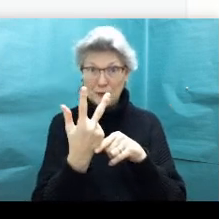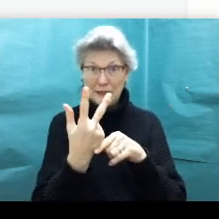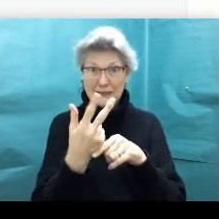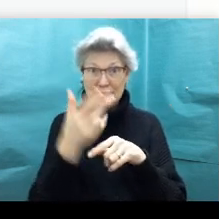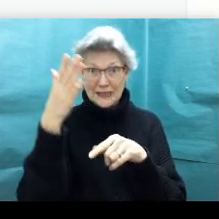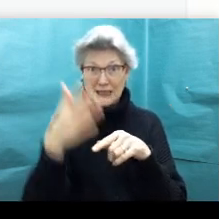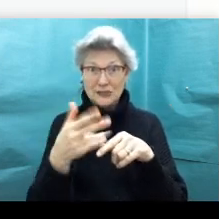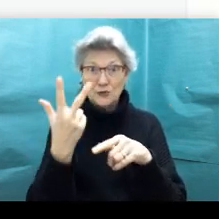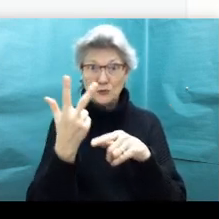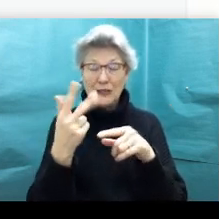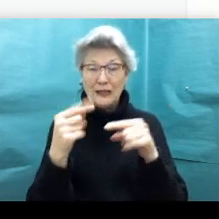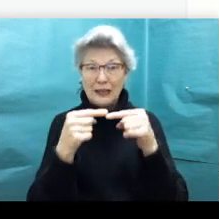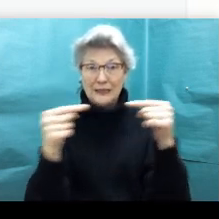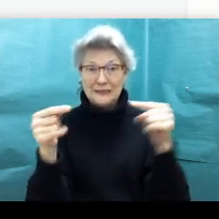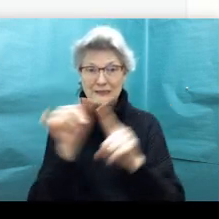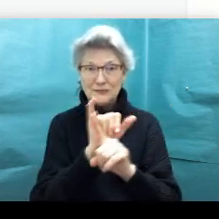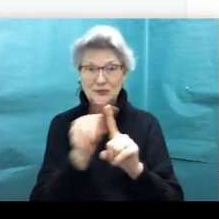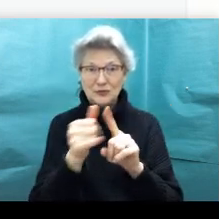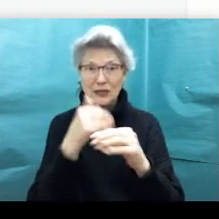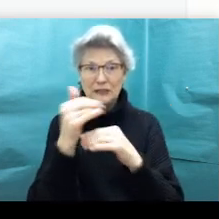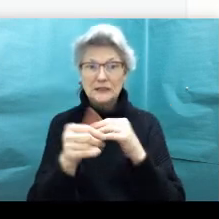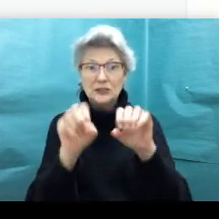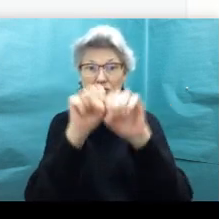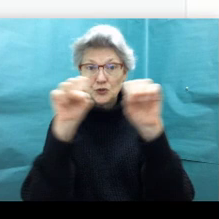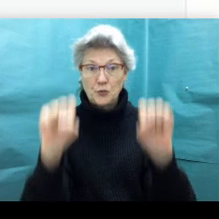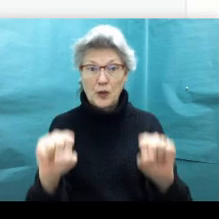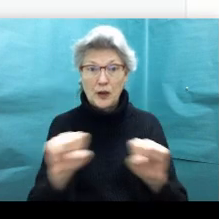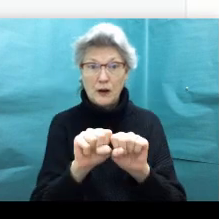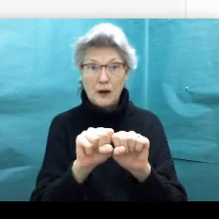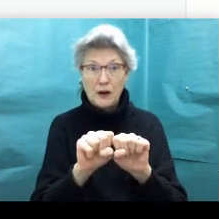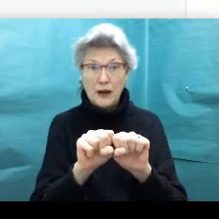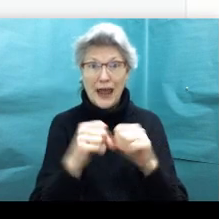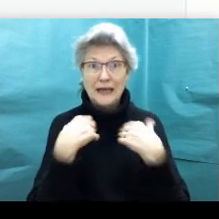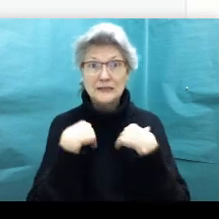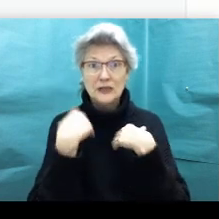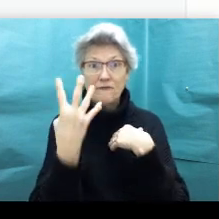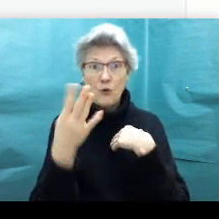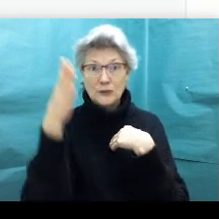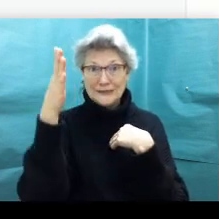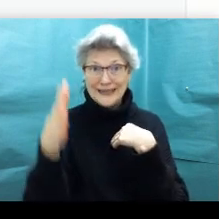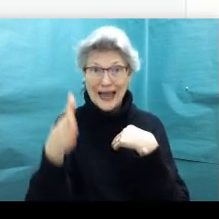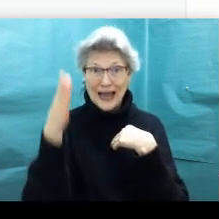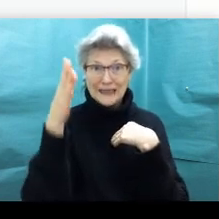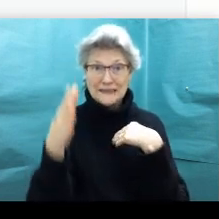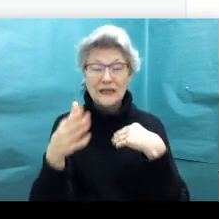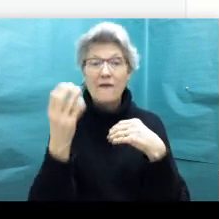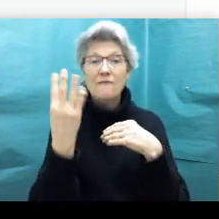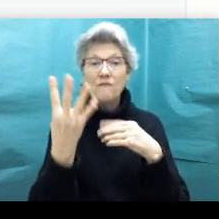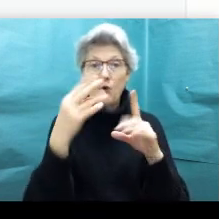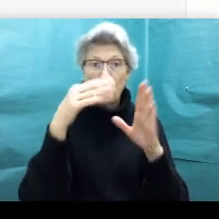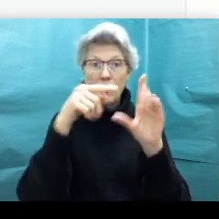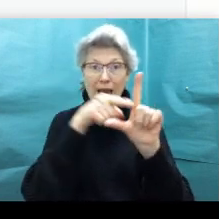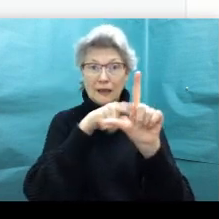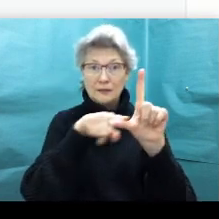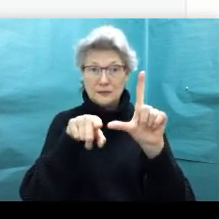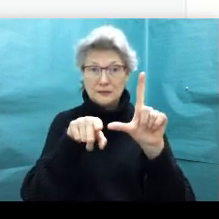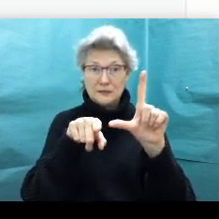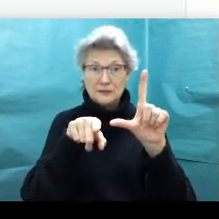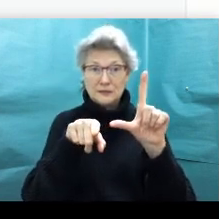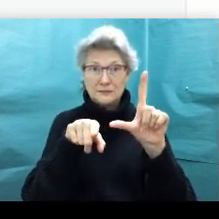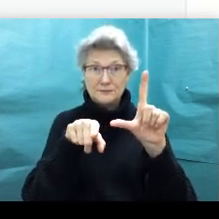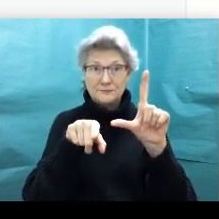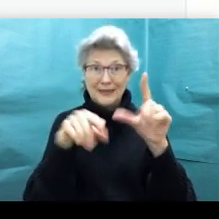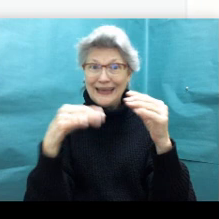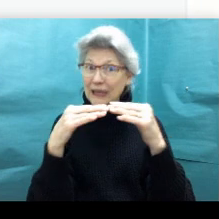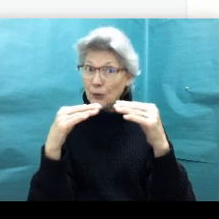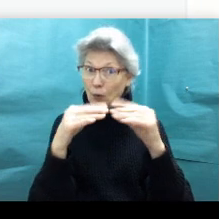symmetry. Boom. Let's try the next one, square. A square has 4 equal length sides and 4